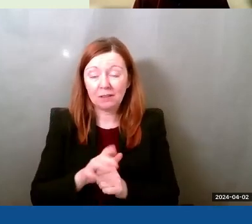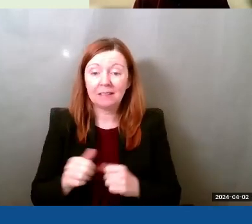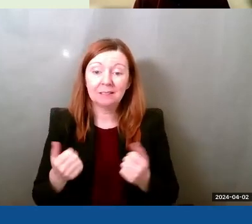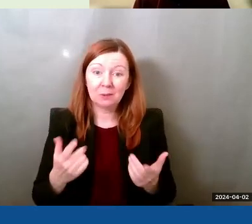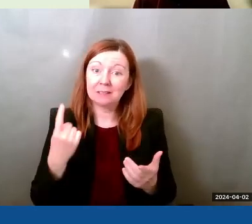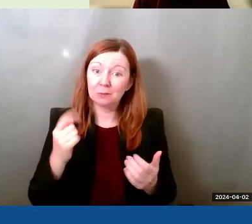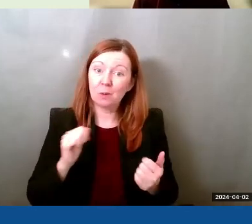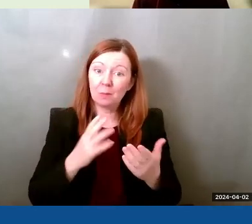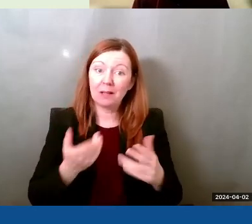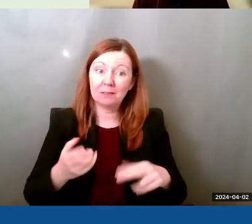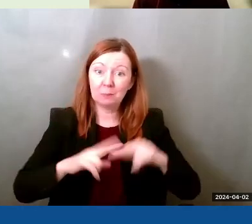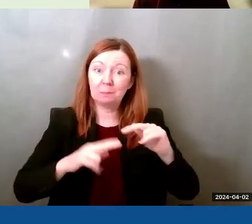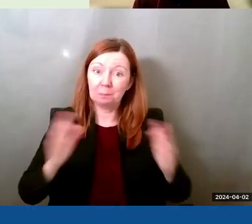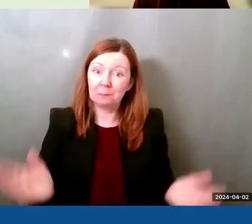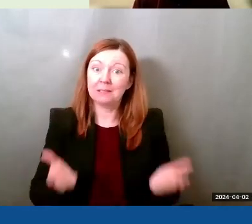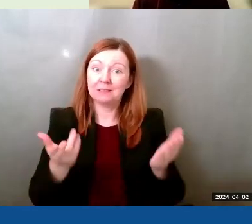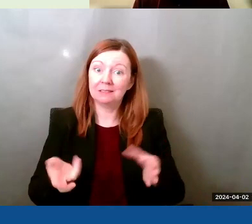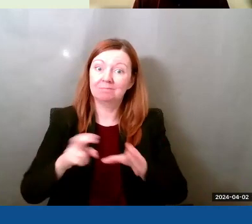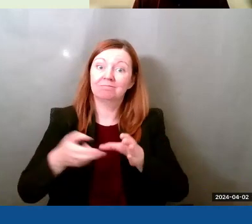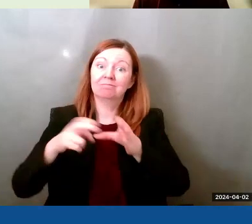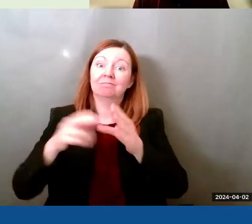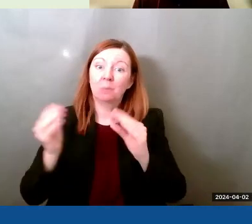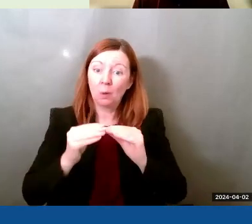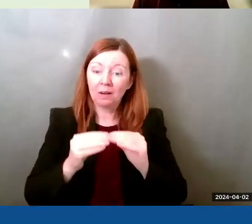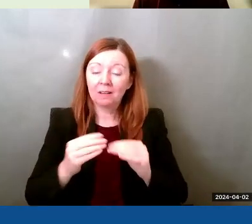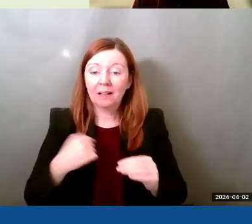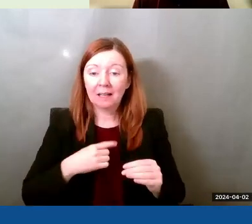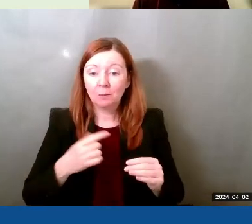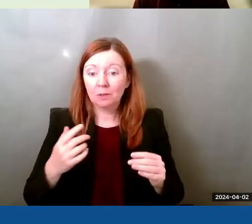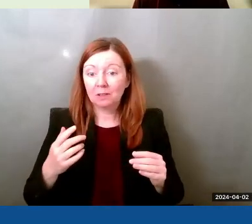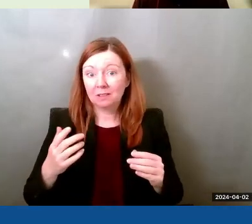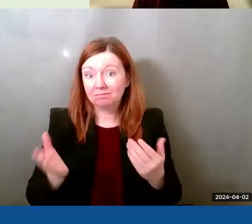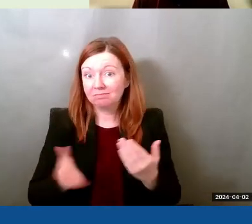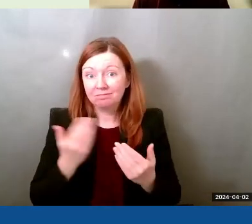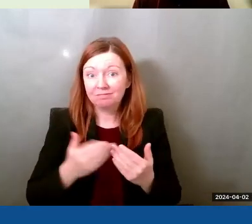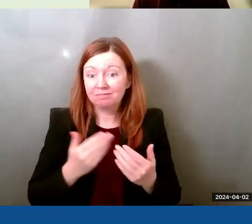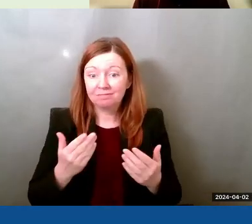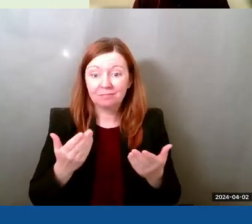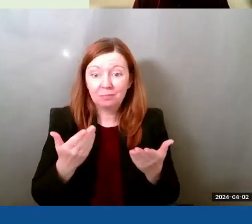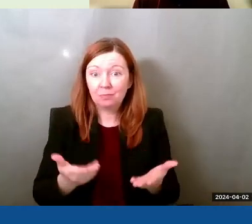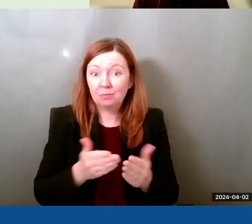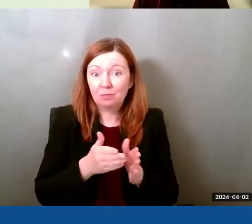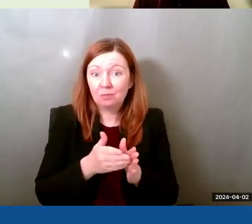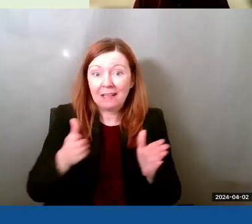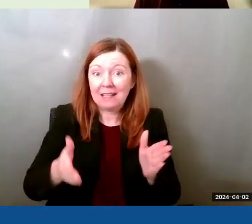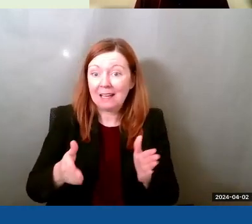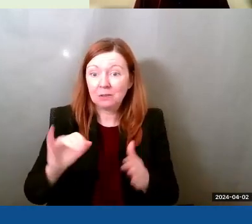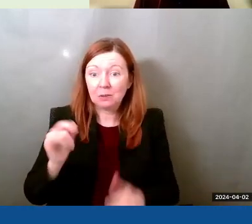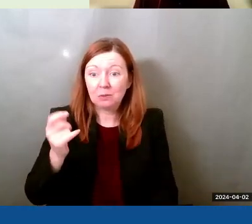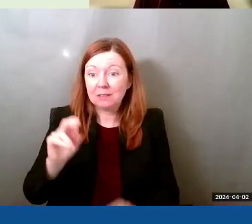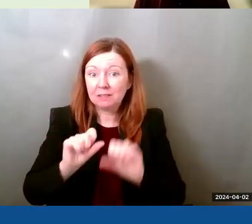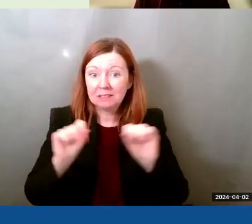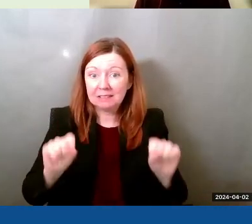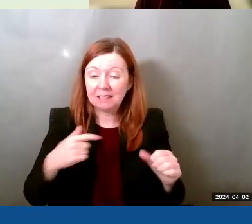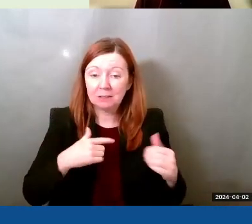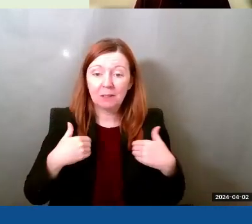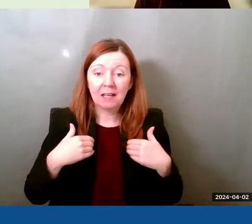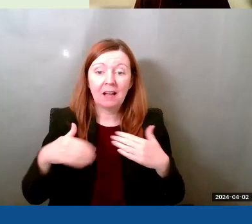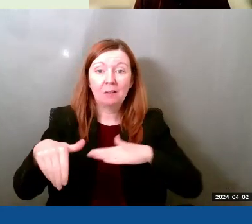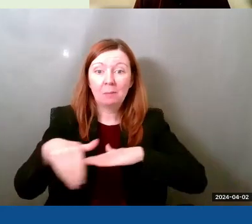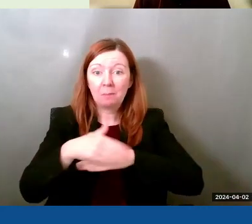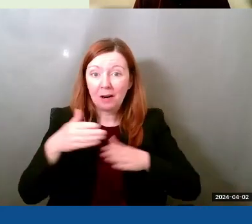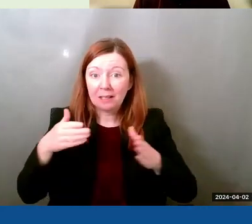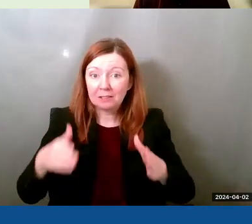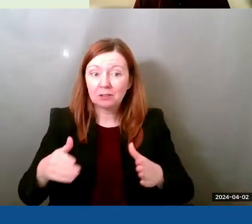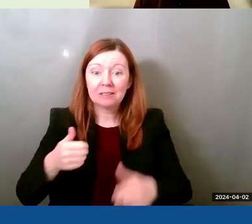one way to build a new market for that. And we're very conveniently located right next to Jefferson Station. We have Market Street transit routes.